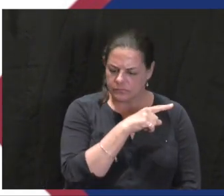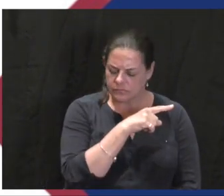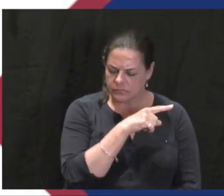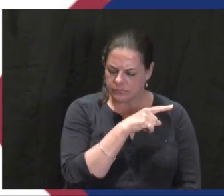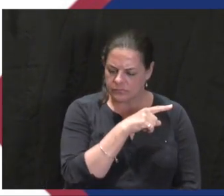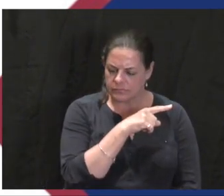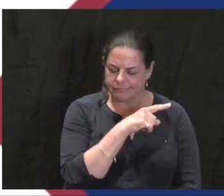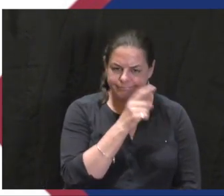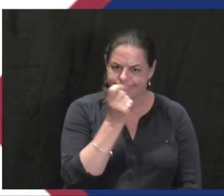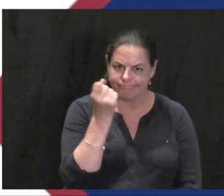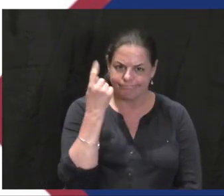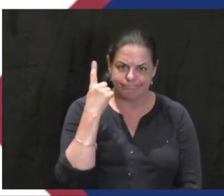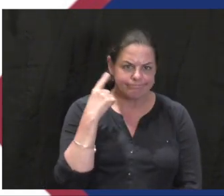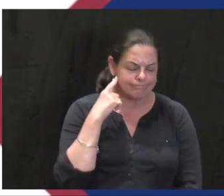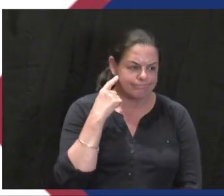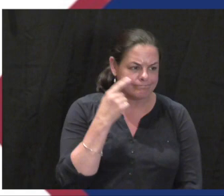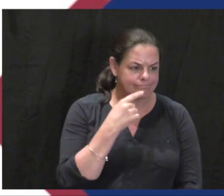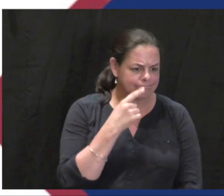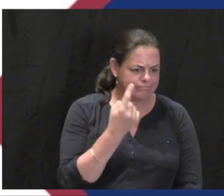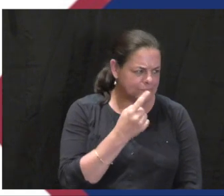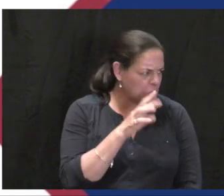for this year. Whoops, I'm sorry.